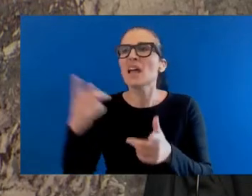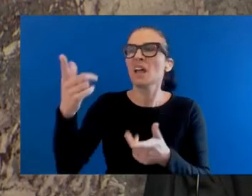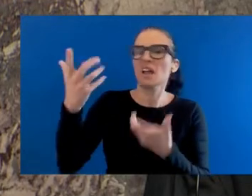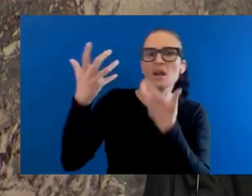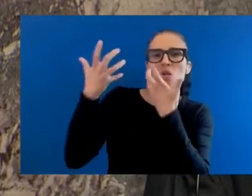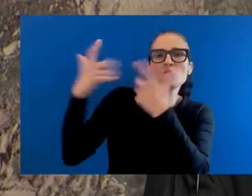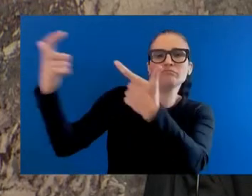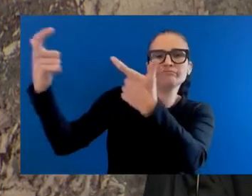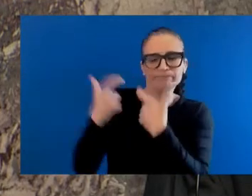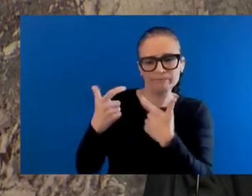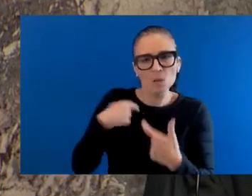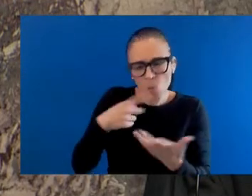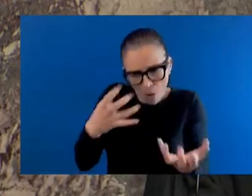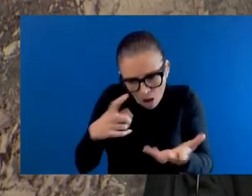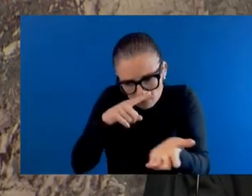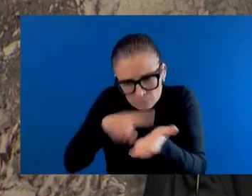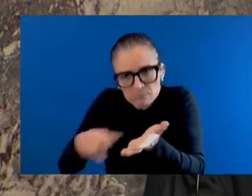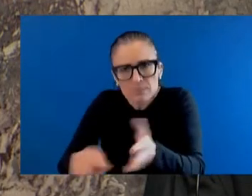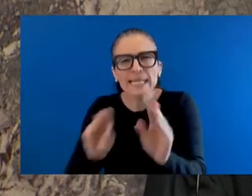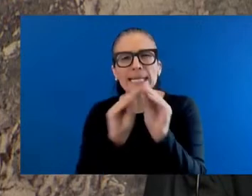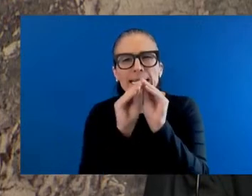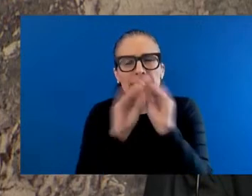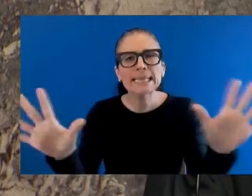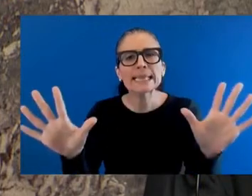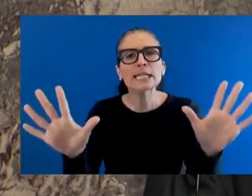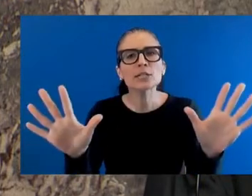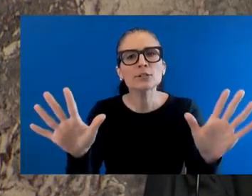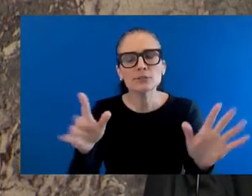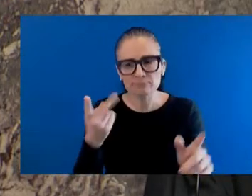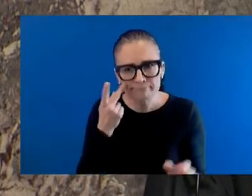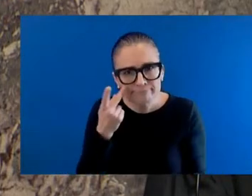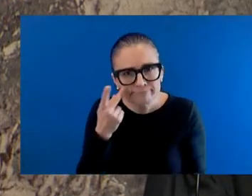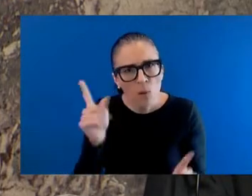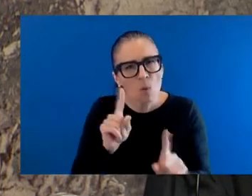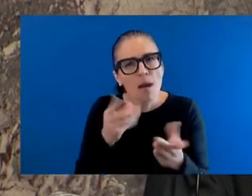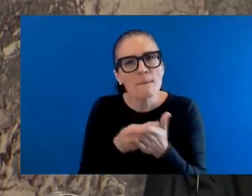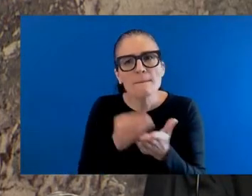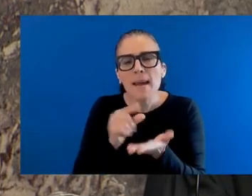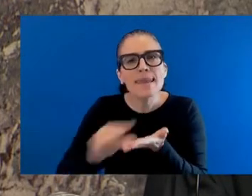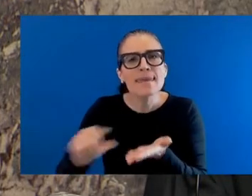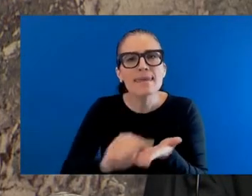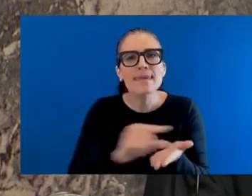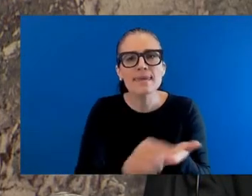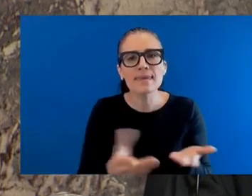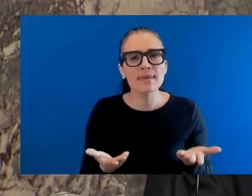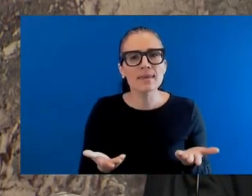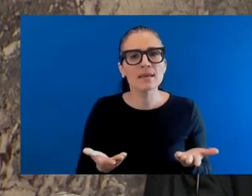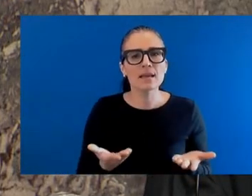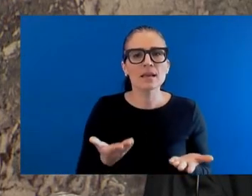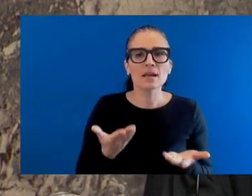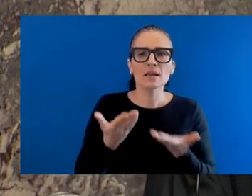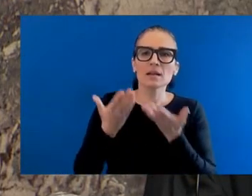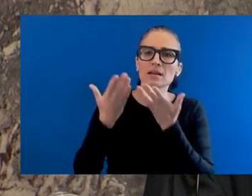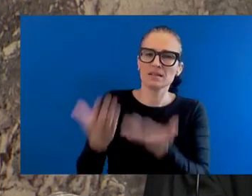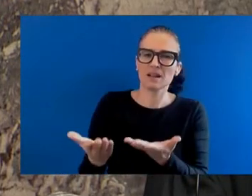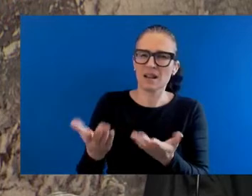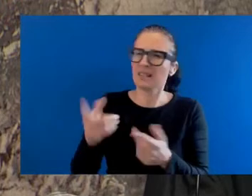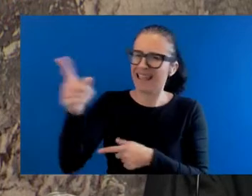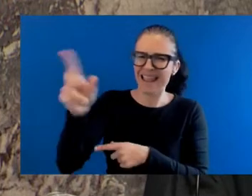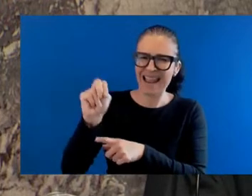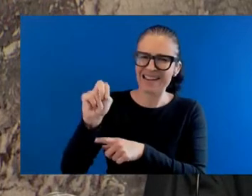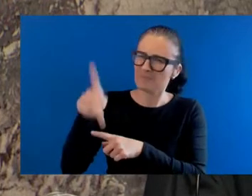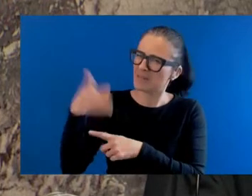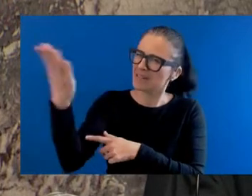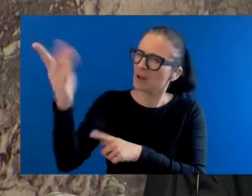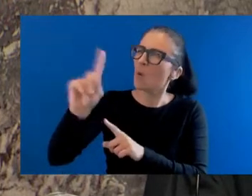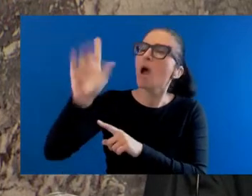The opposition is trying to do our job. We're trying to hold the government accountable. But more importantly, we're trying to uphold what this institution is supposed to be